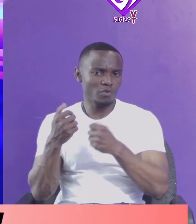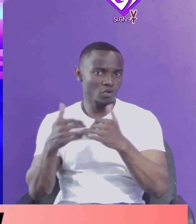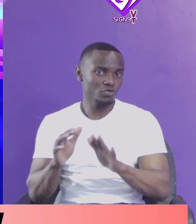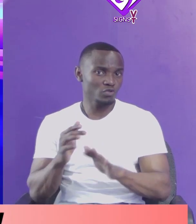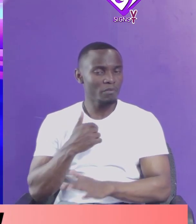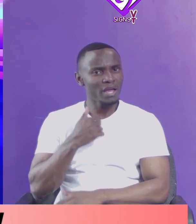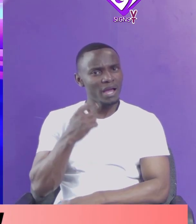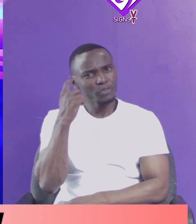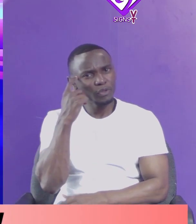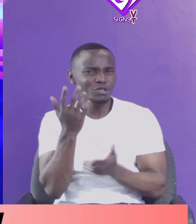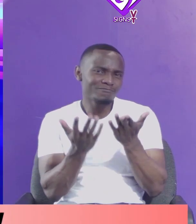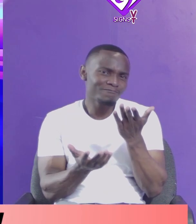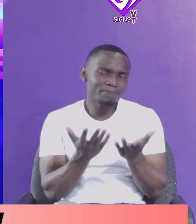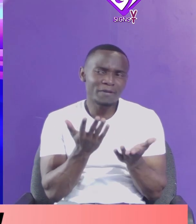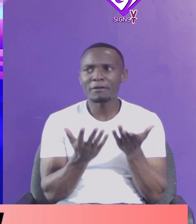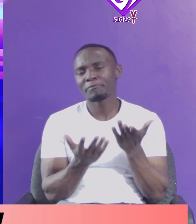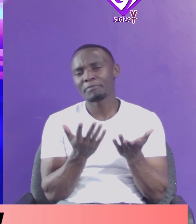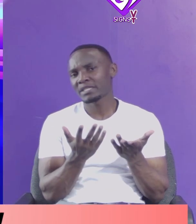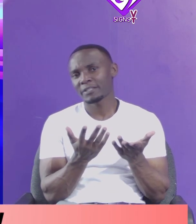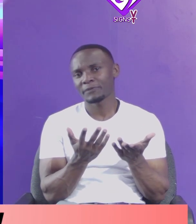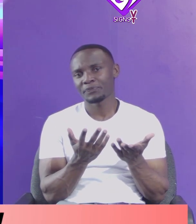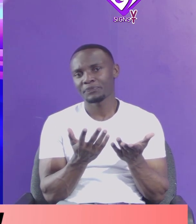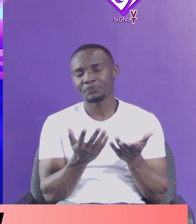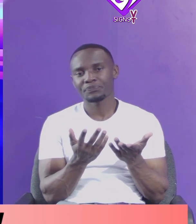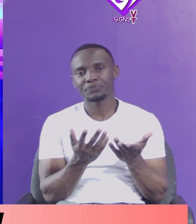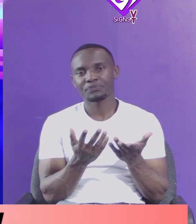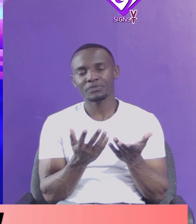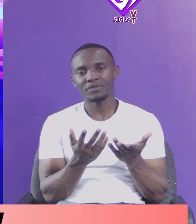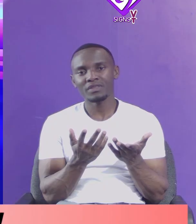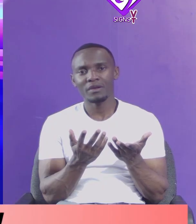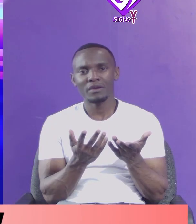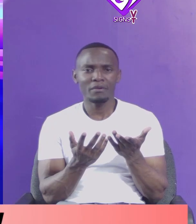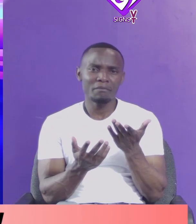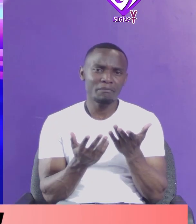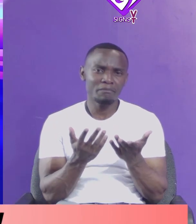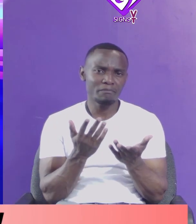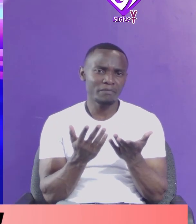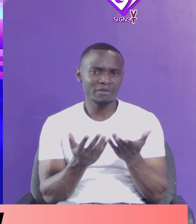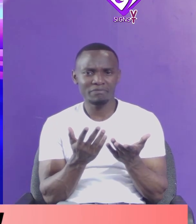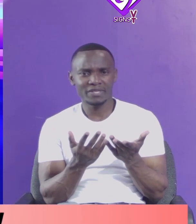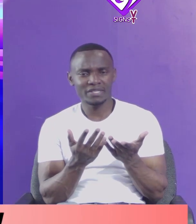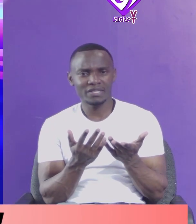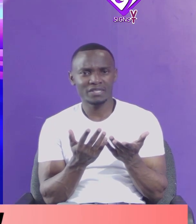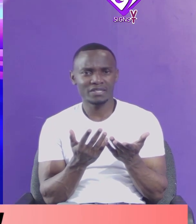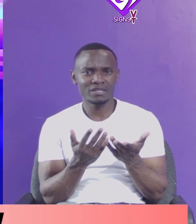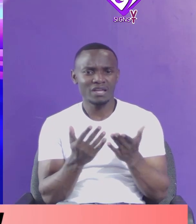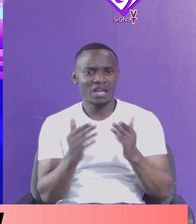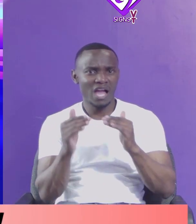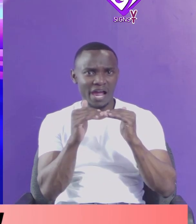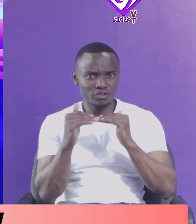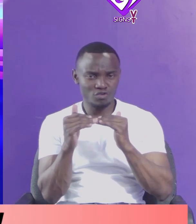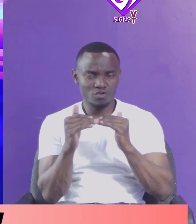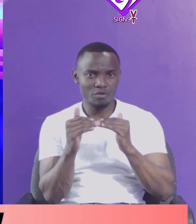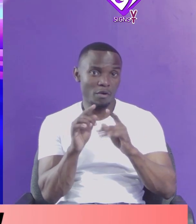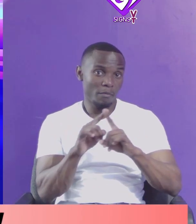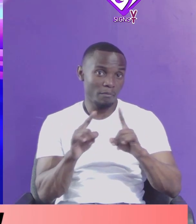expected maybe the goal, the goal to be around maybe a draw. Yes. But